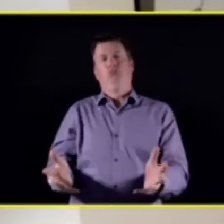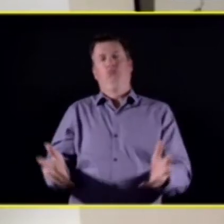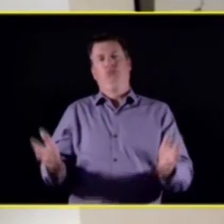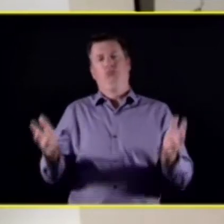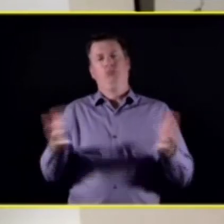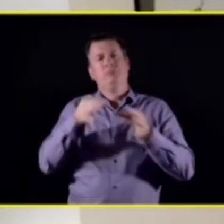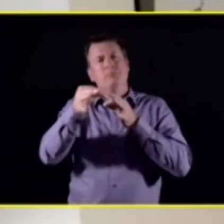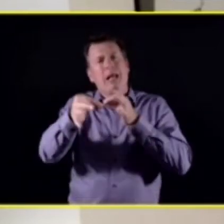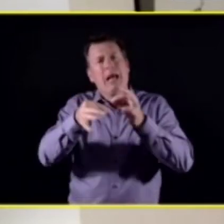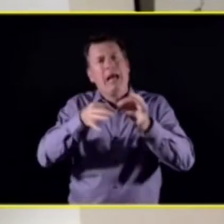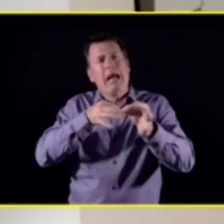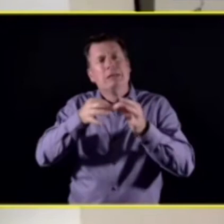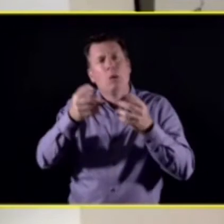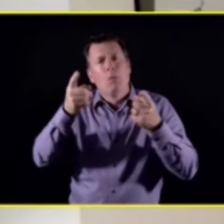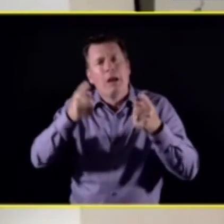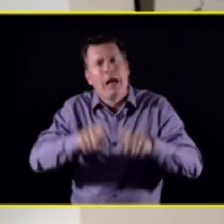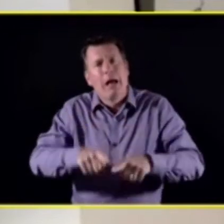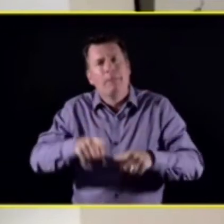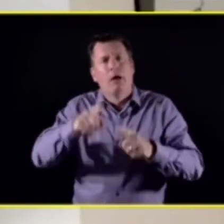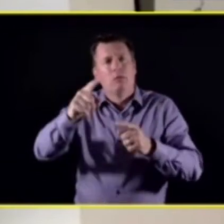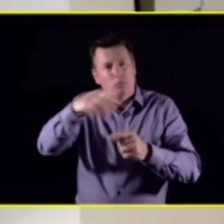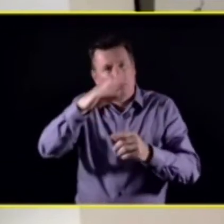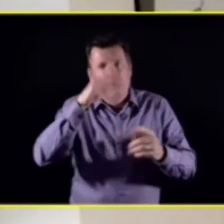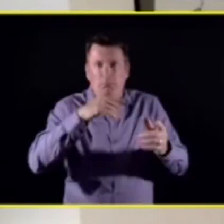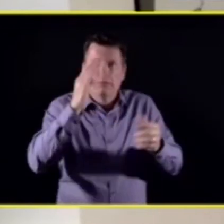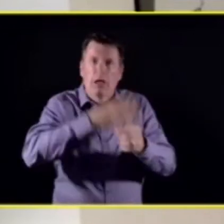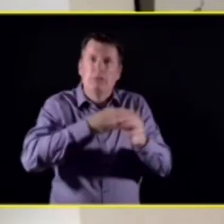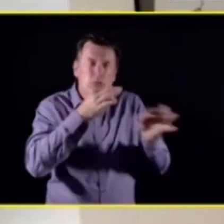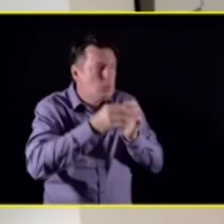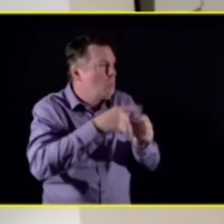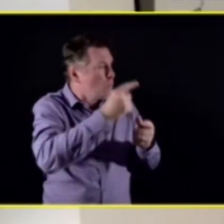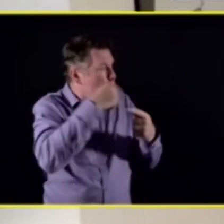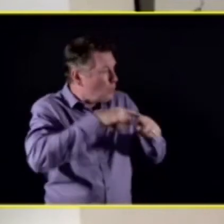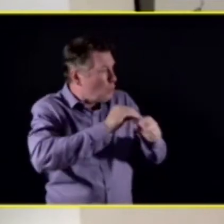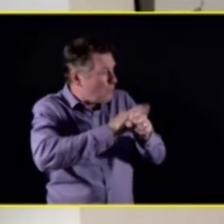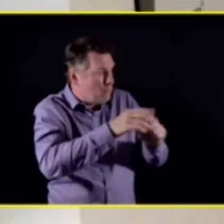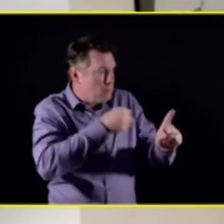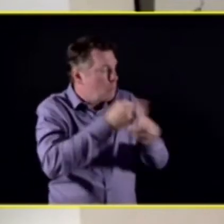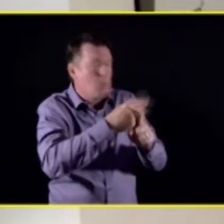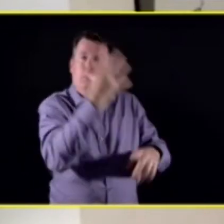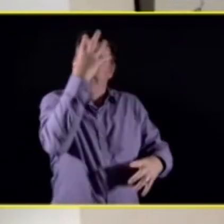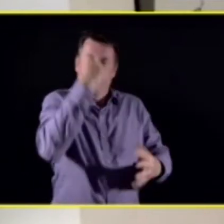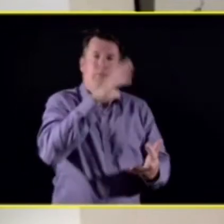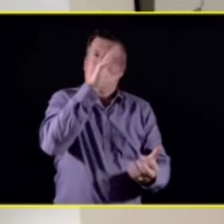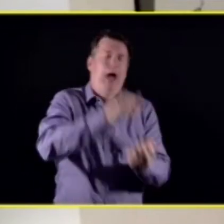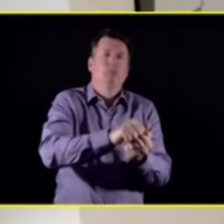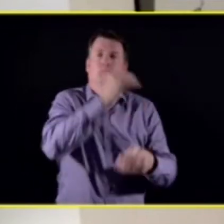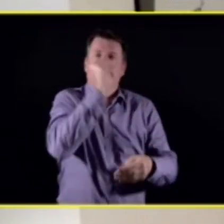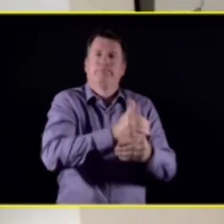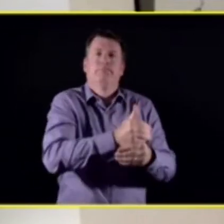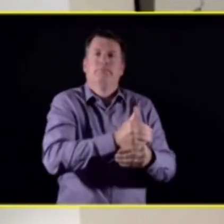of that. And then, of course, the doctors and nurses